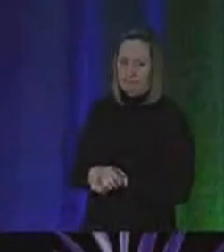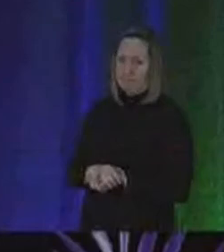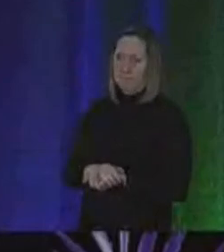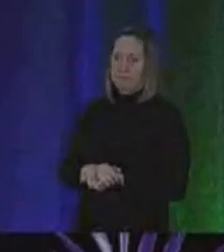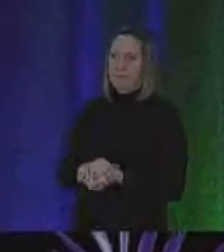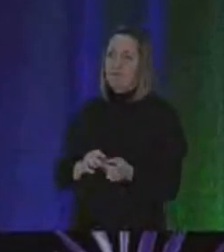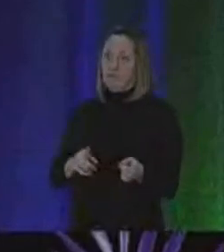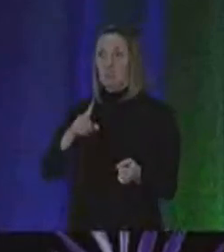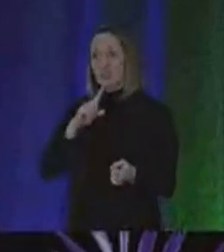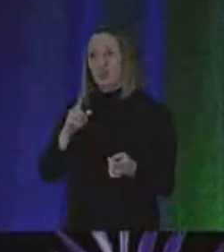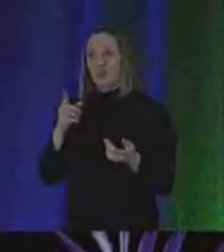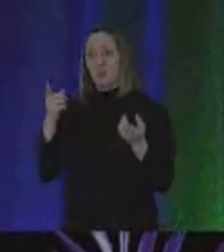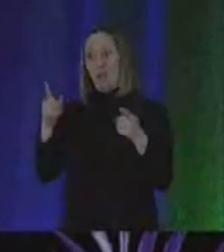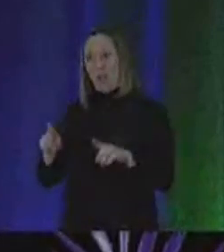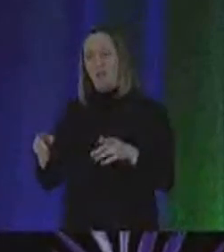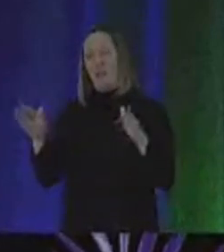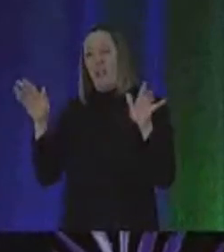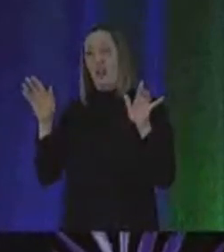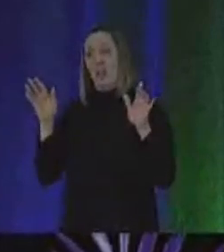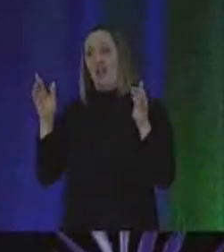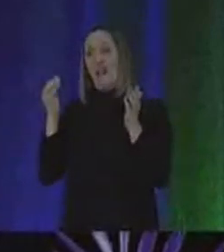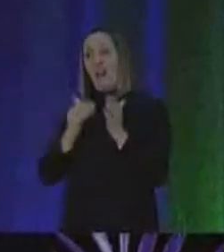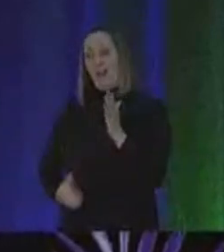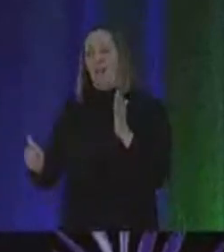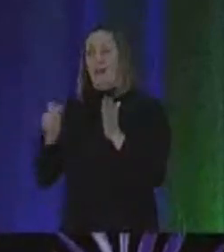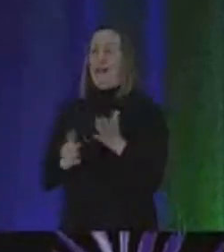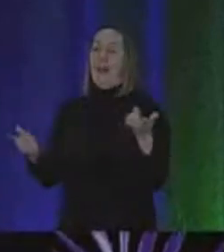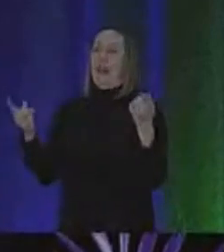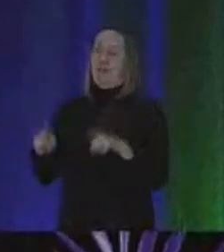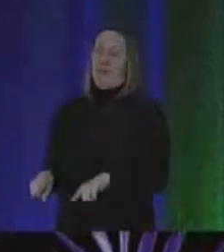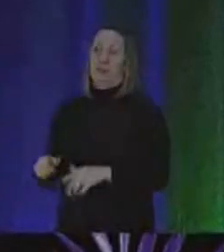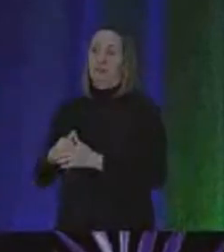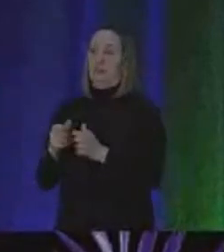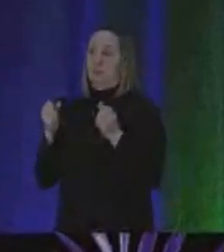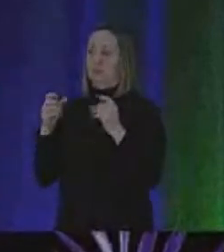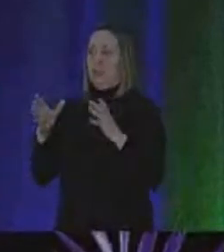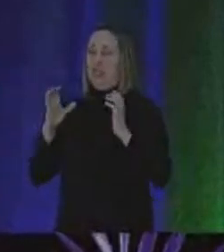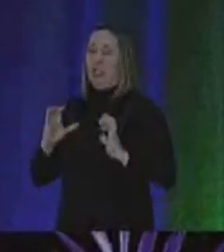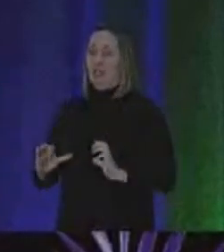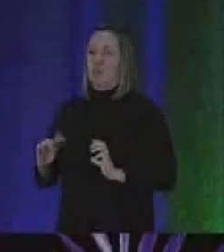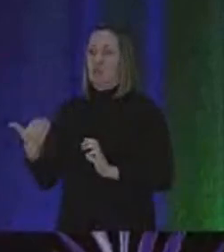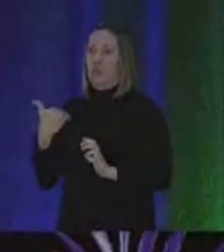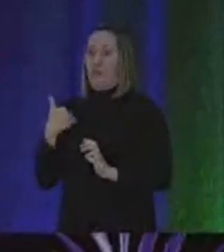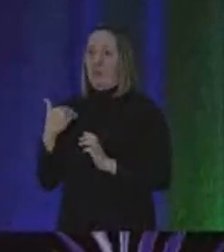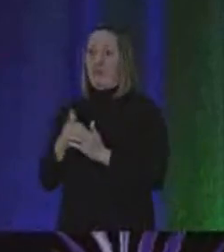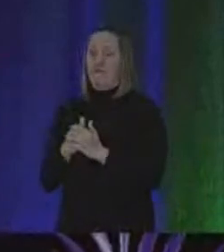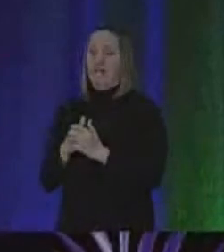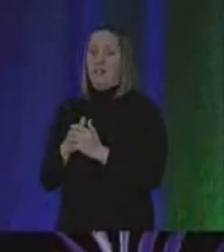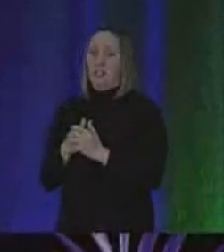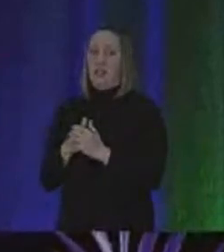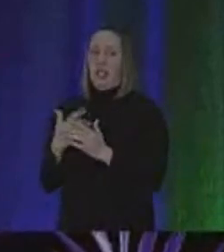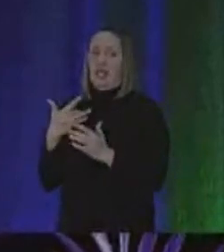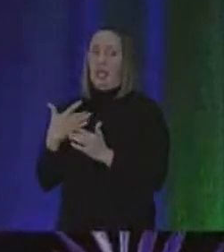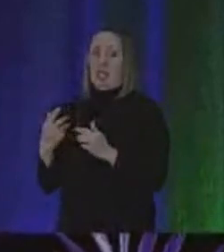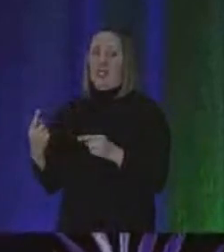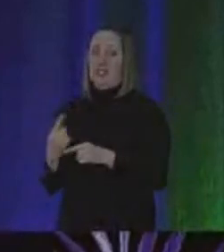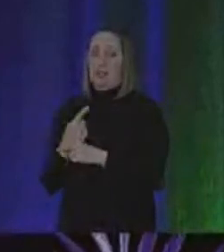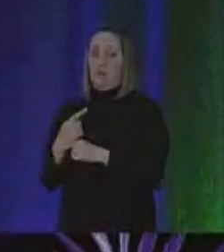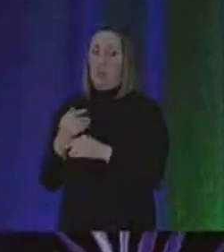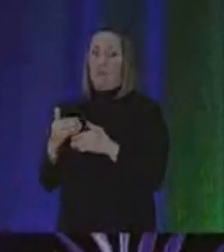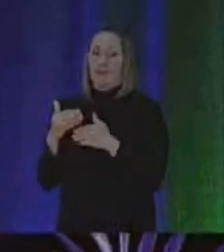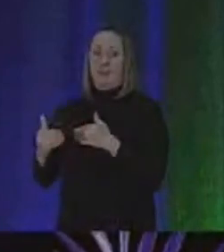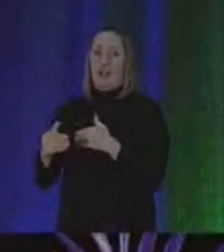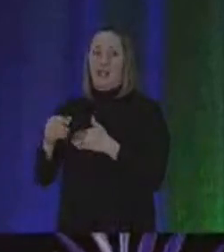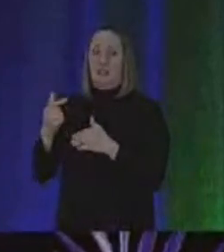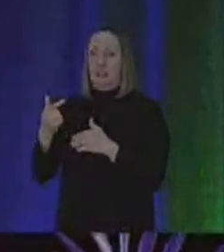true. I see this time and time again with a bunch of customers that I work with. What we have here is a typical NextJS